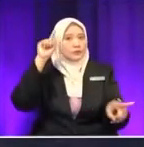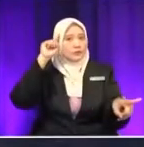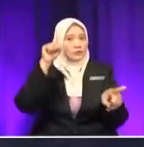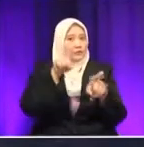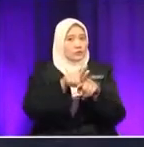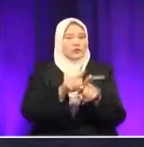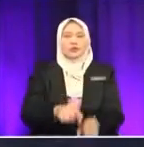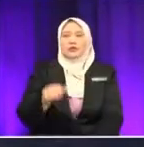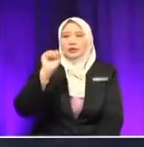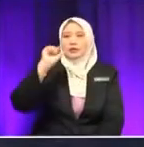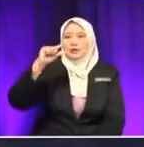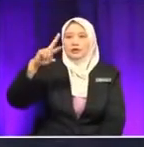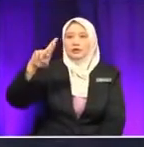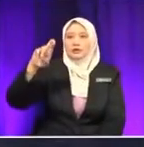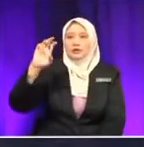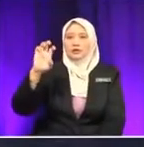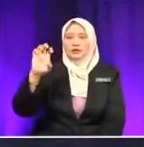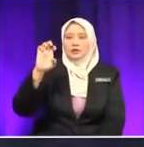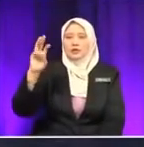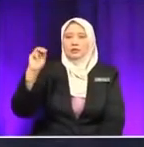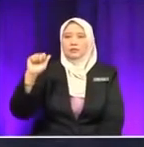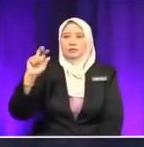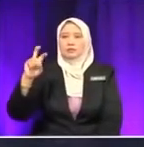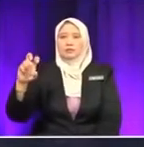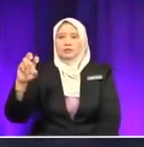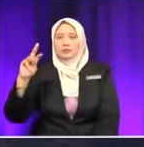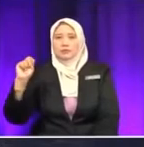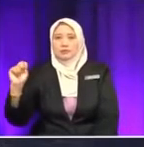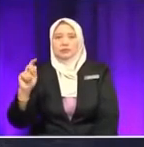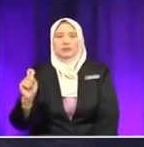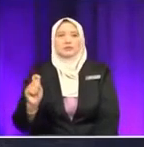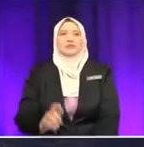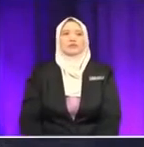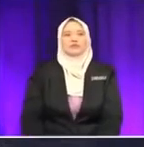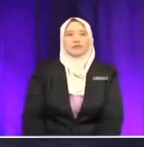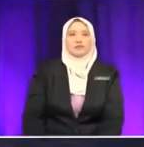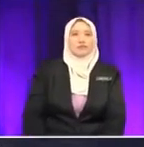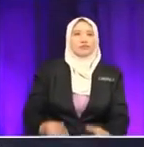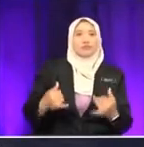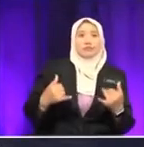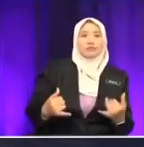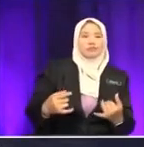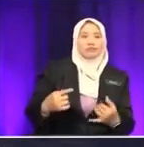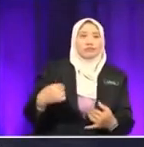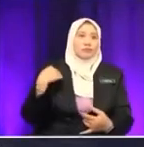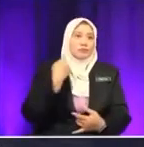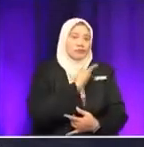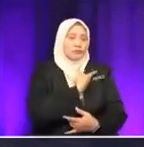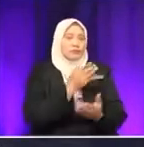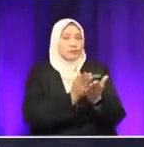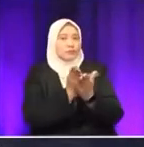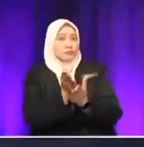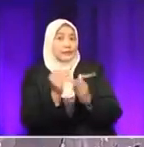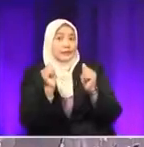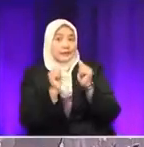from the keywords, you can write. Mm-hmm. Okay, so Tivia, we are going to focus on our next segment, which is on writing. Okay. Now, why did